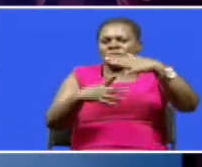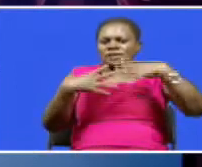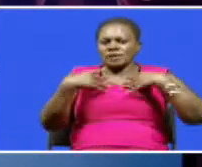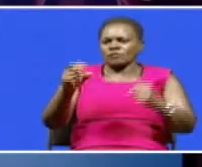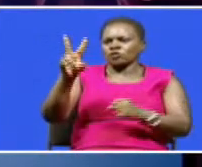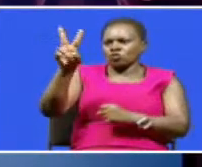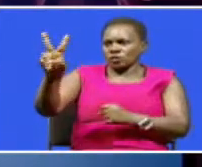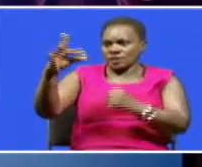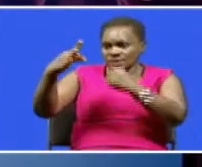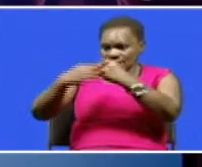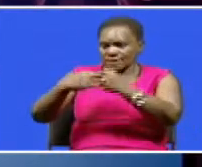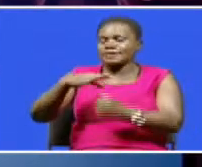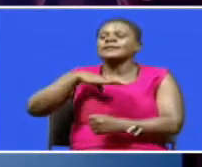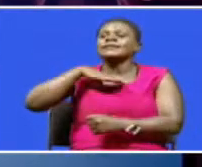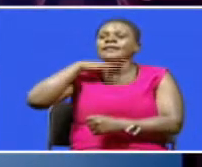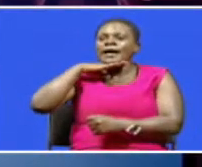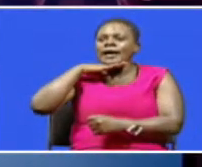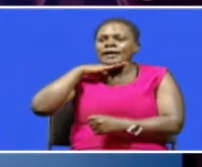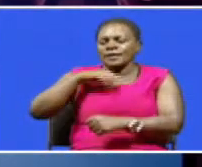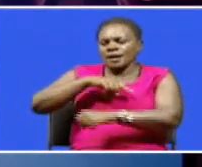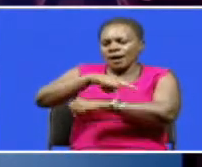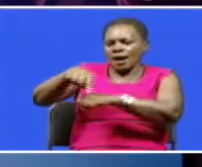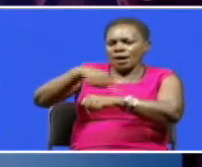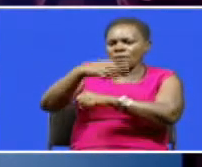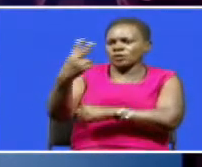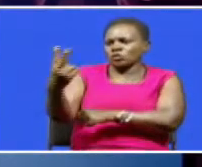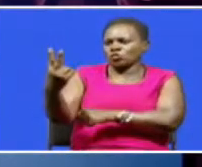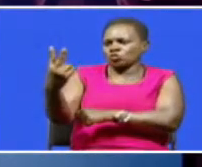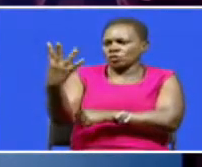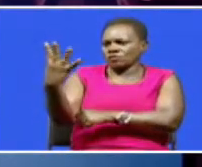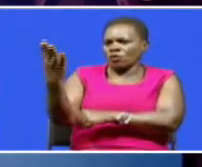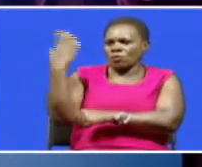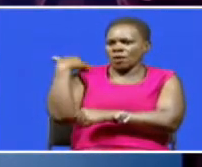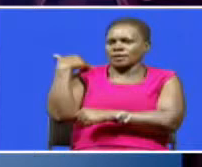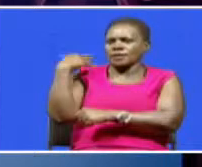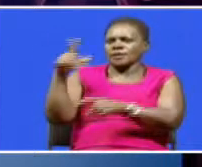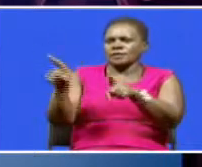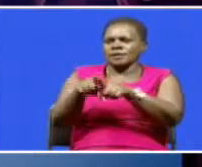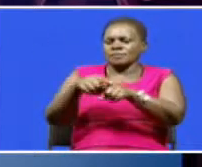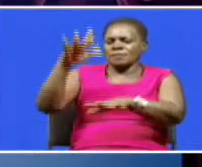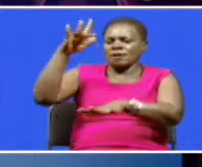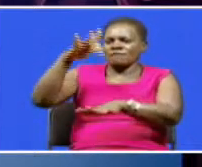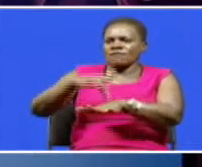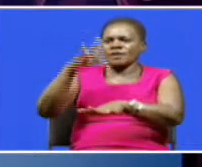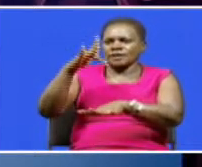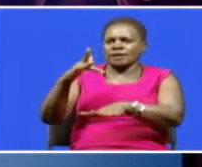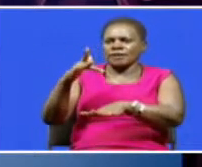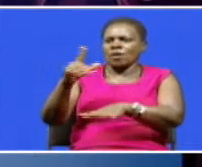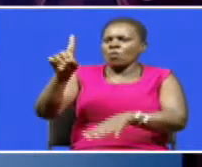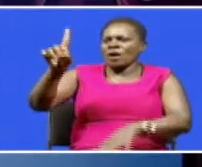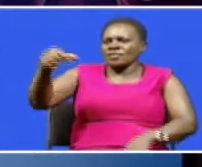that 28 people died over the last 24 hours, while the number of new infections was